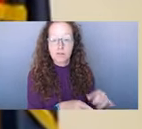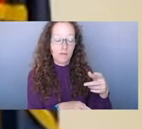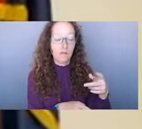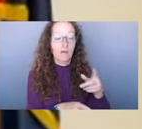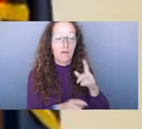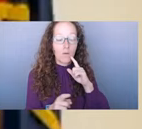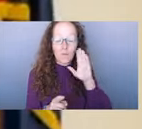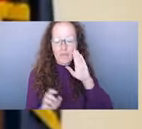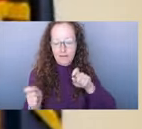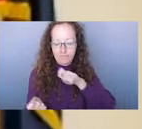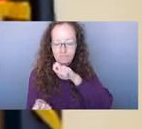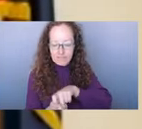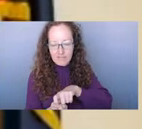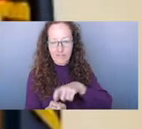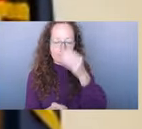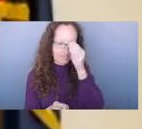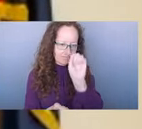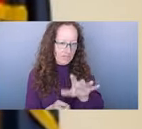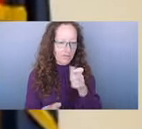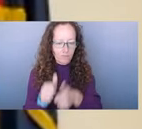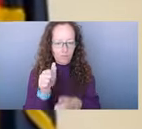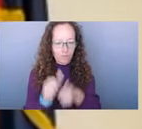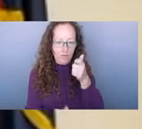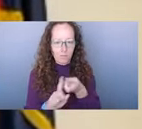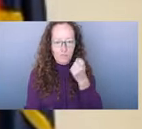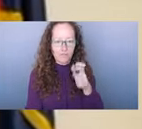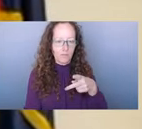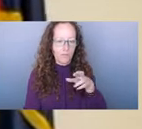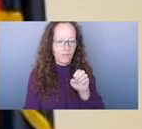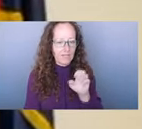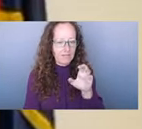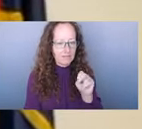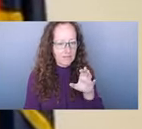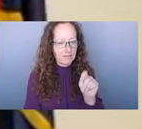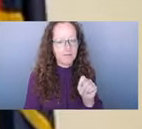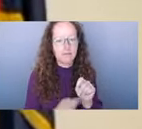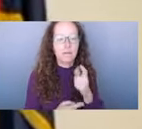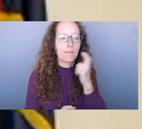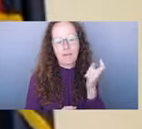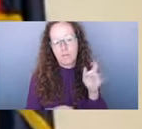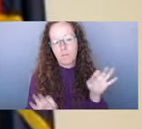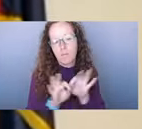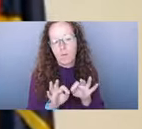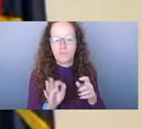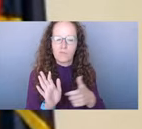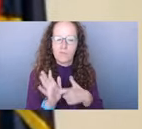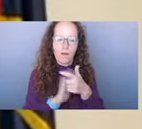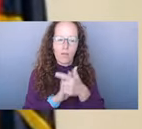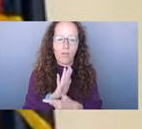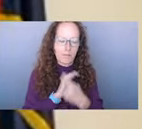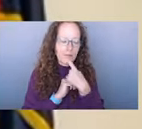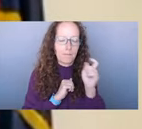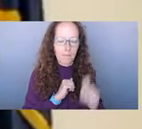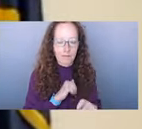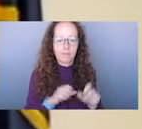canvas at the precinct level. So Linda's asking about the tabulators themselves.